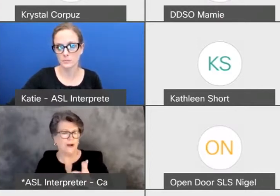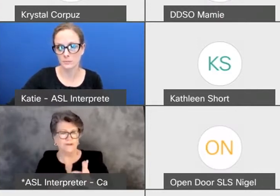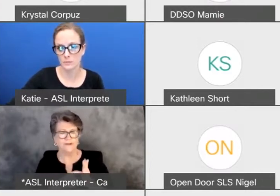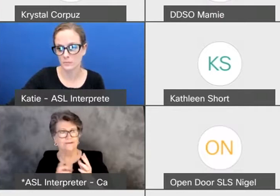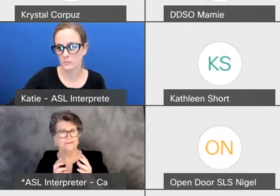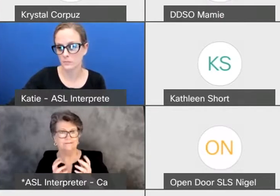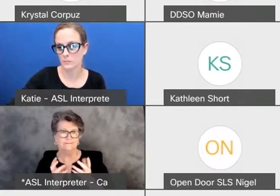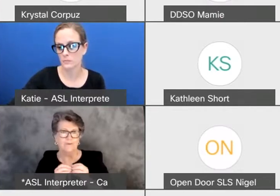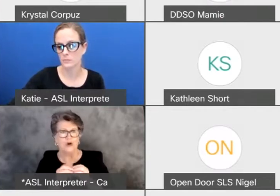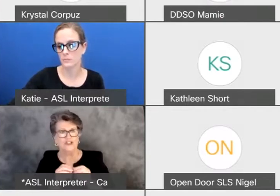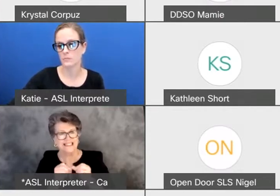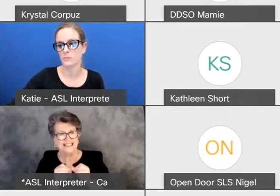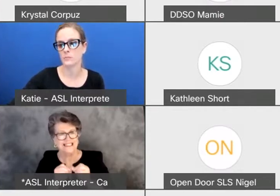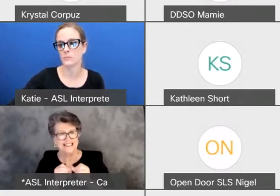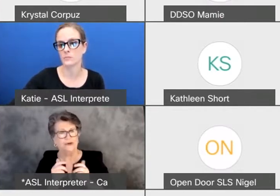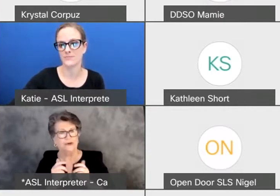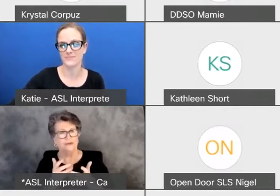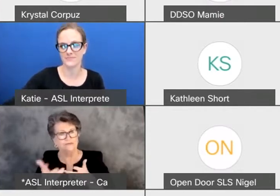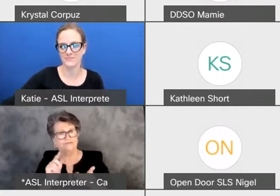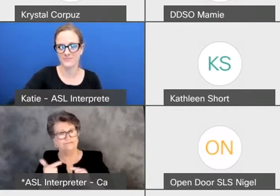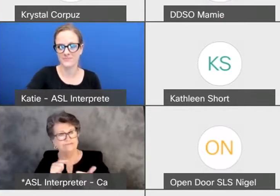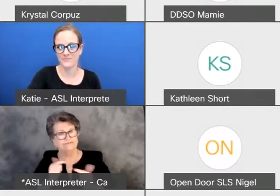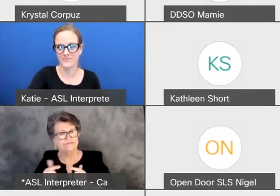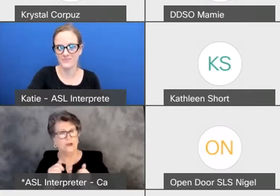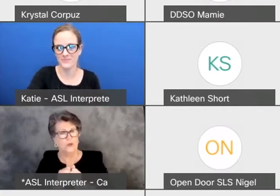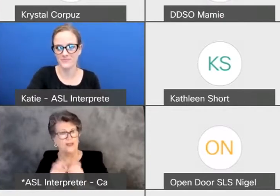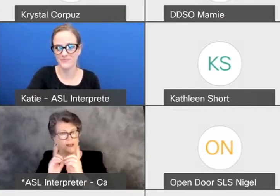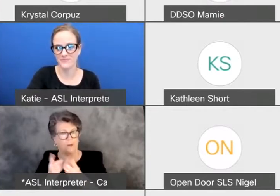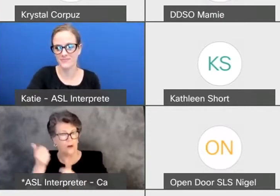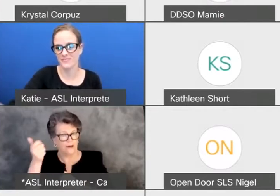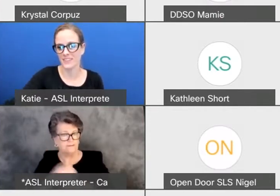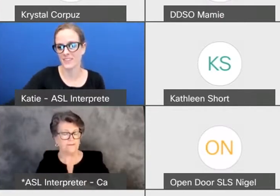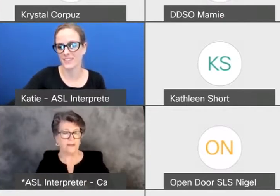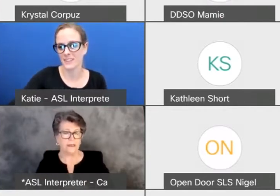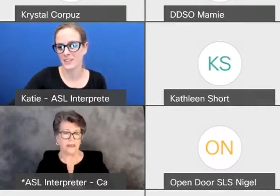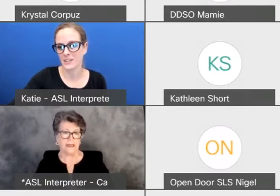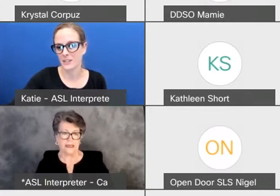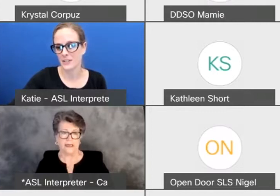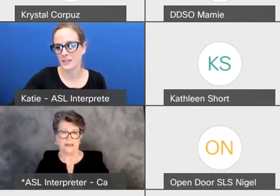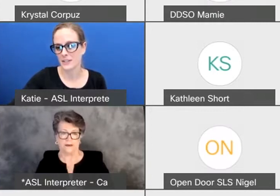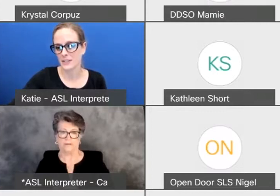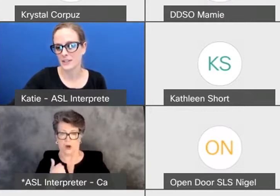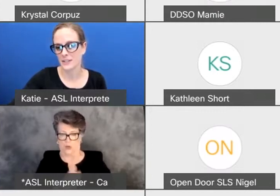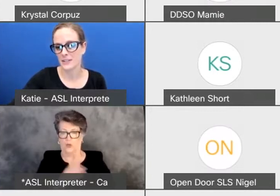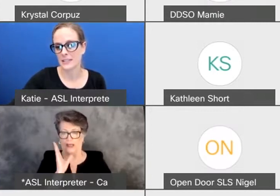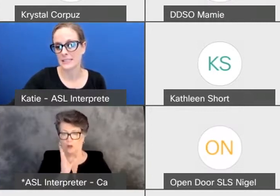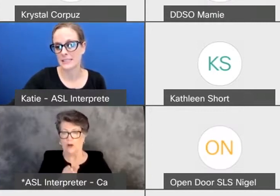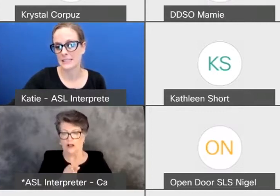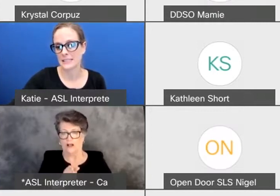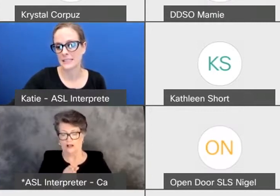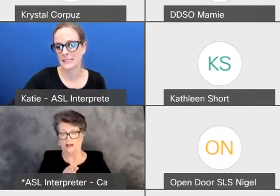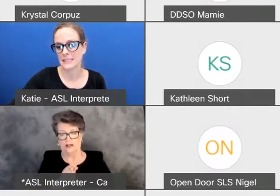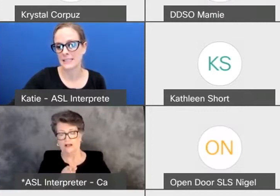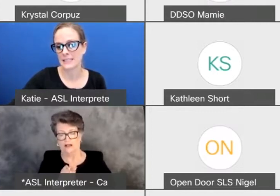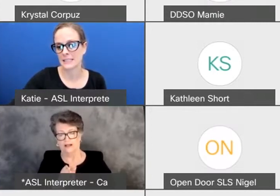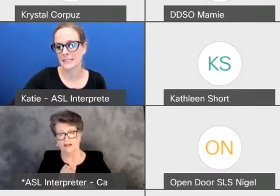of kind of continued back and forth with the department, but we will certainly retro